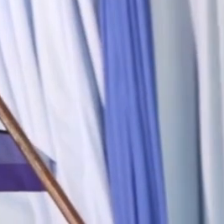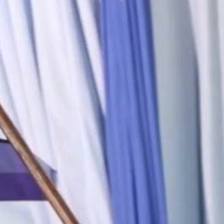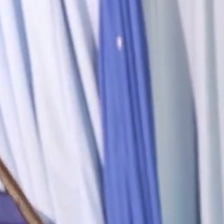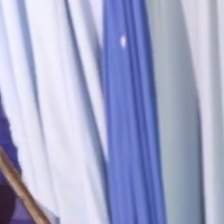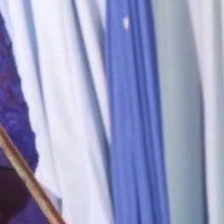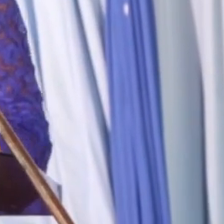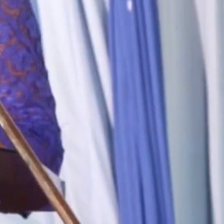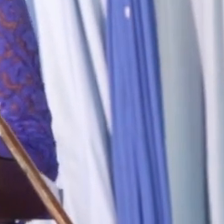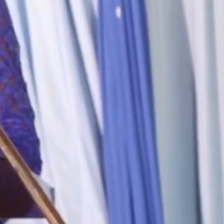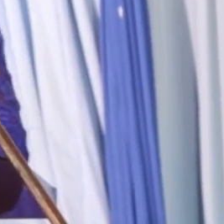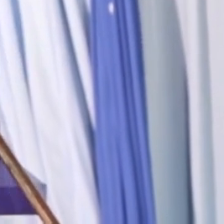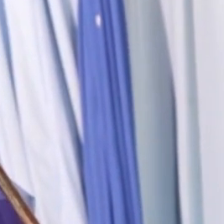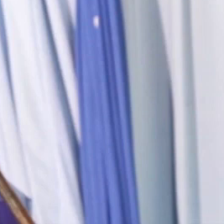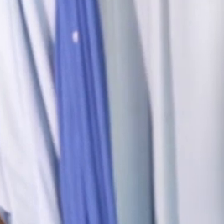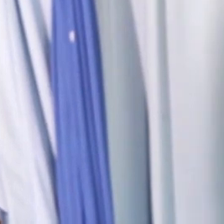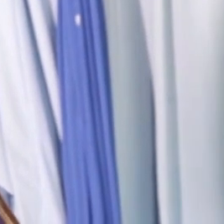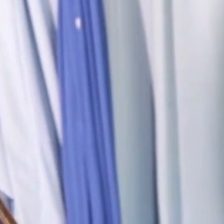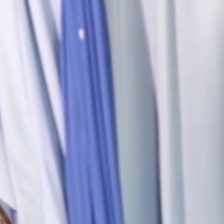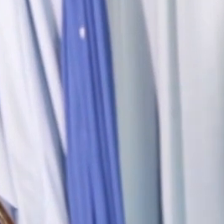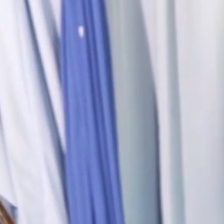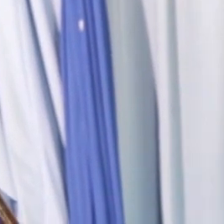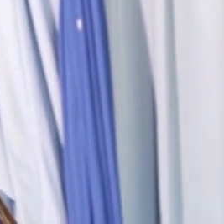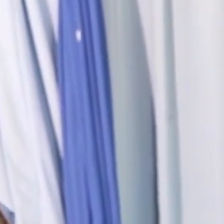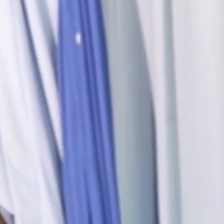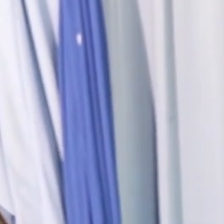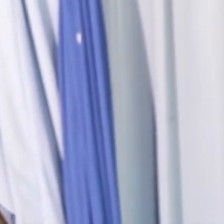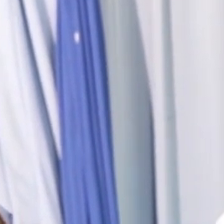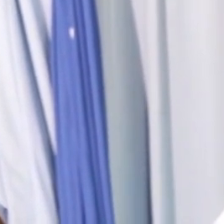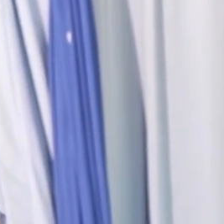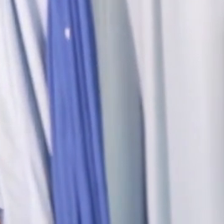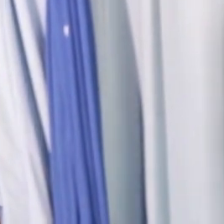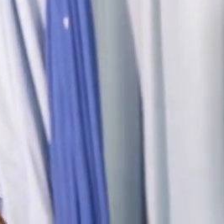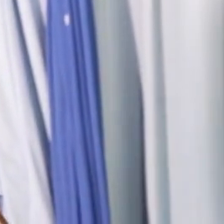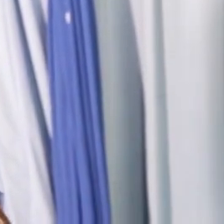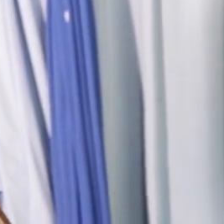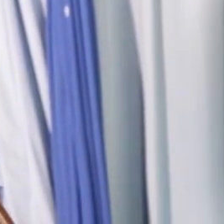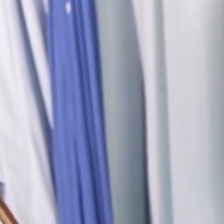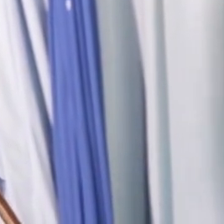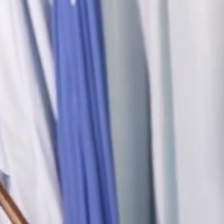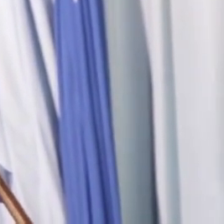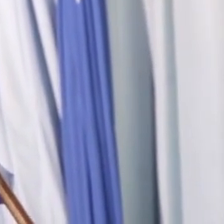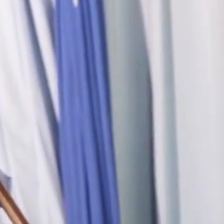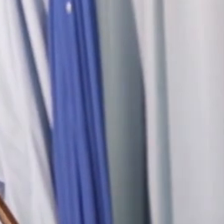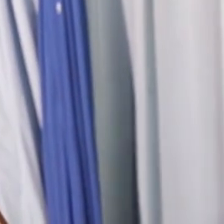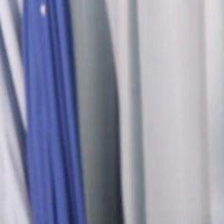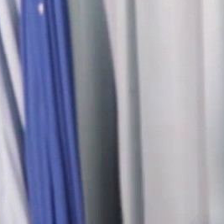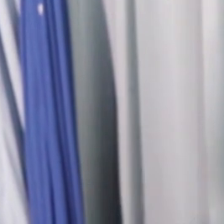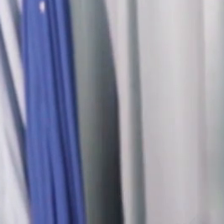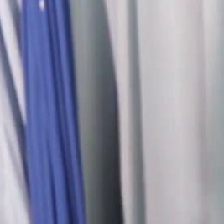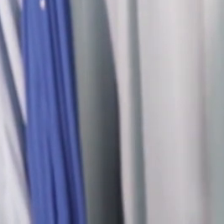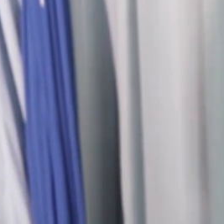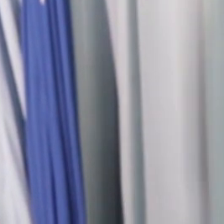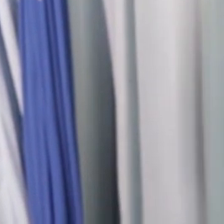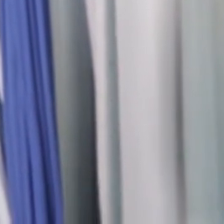Let me take this opportunity to welcome each one of us in this place, and want to welcome